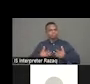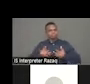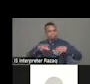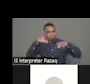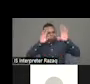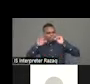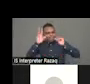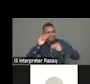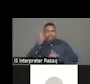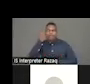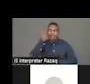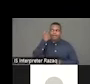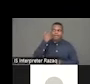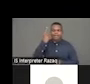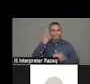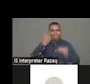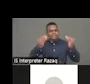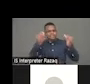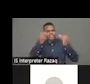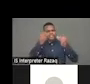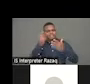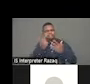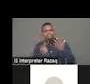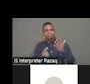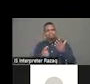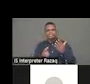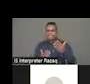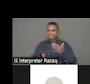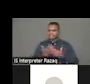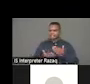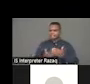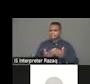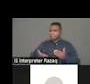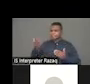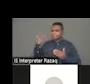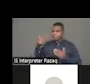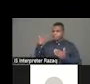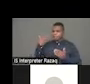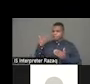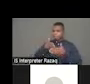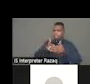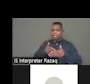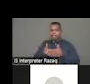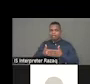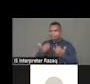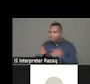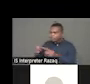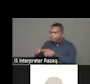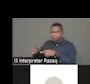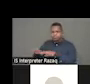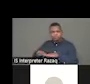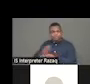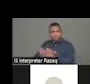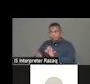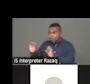bikamubashisha kuba yabasha gusoma cya gitabo mu buryo bumworoheye butandukanye n'ubwundi udafite